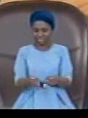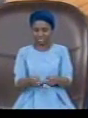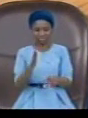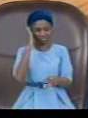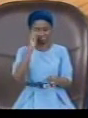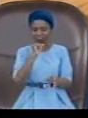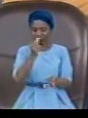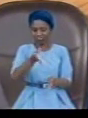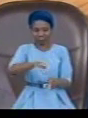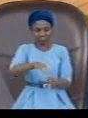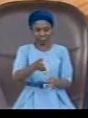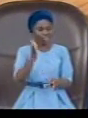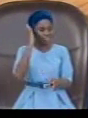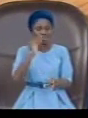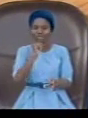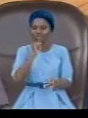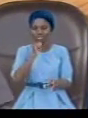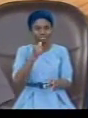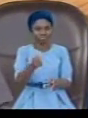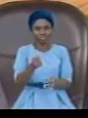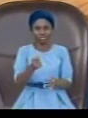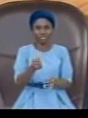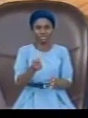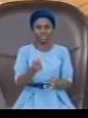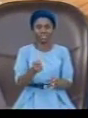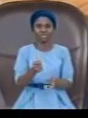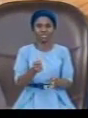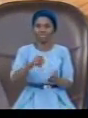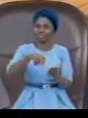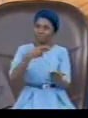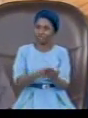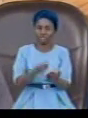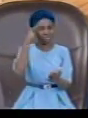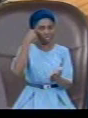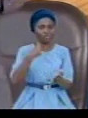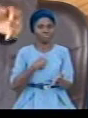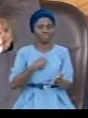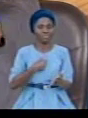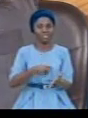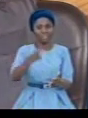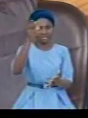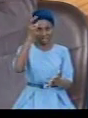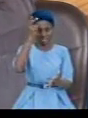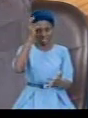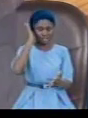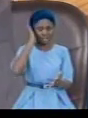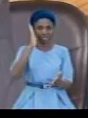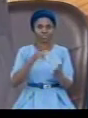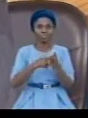compromise. This one will not fall. Bye-bye. Satan says bye-bye to you.